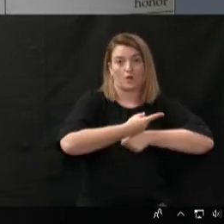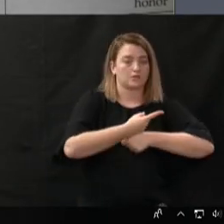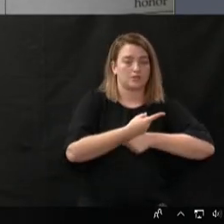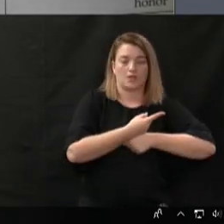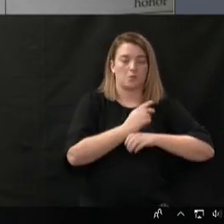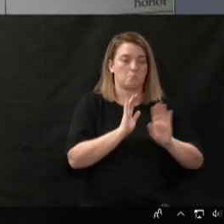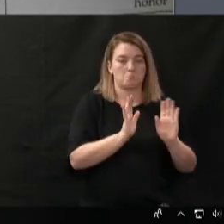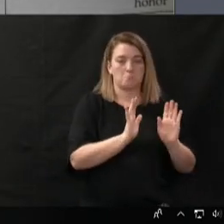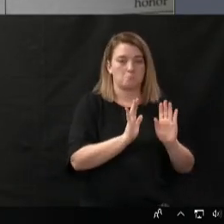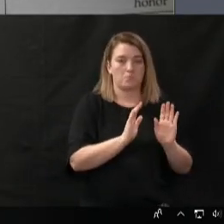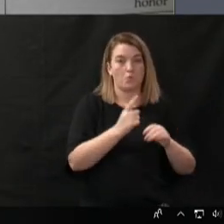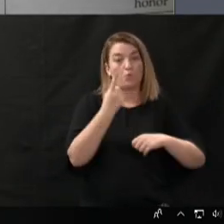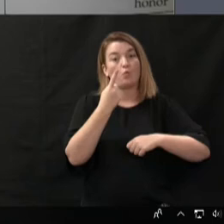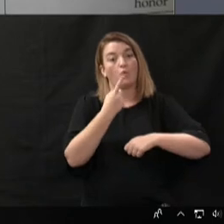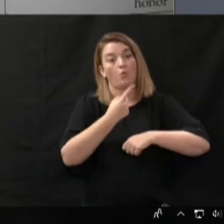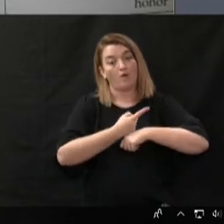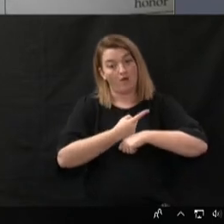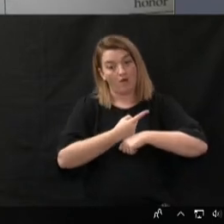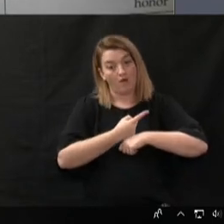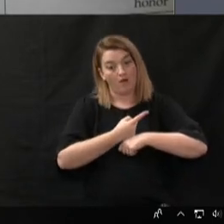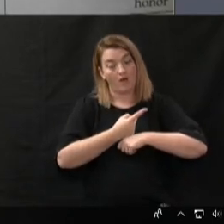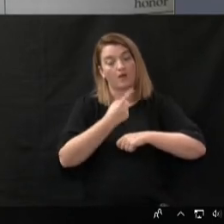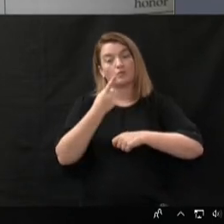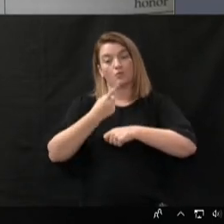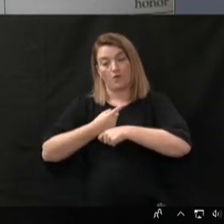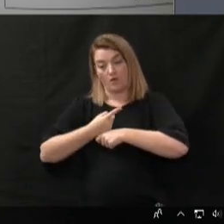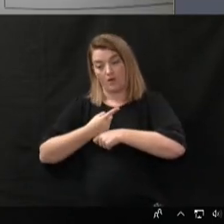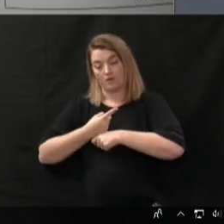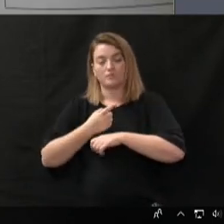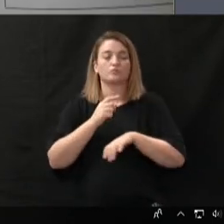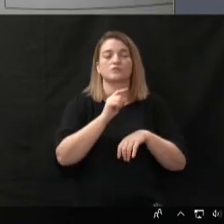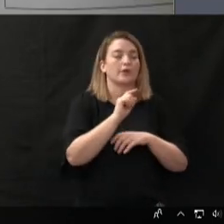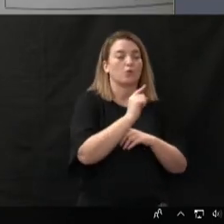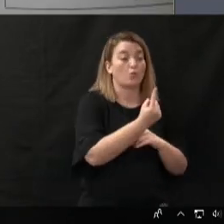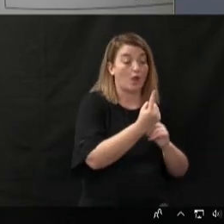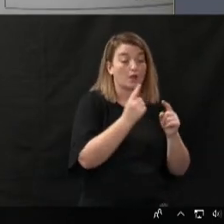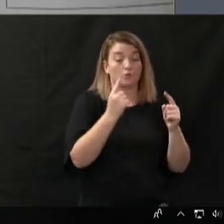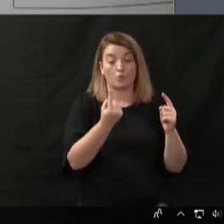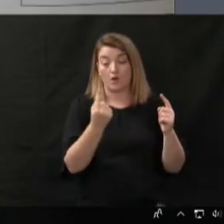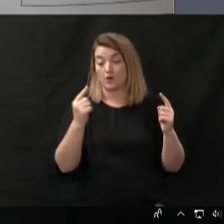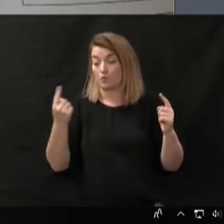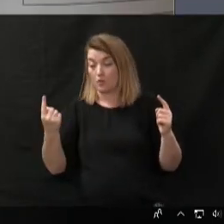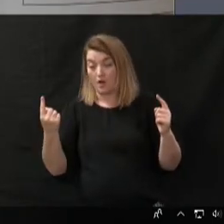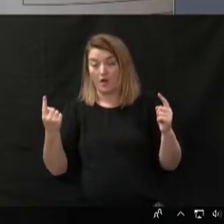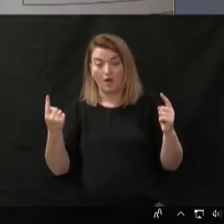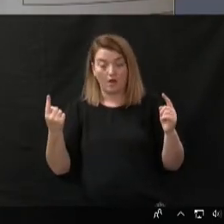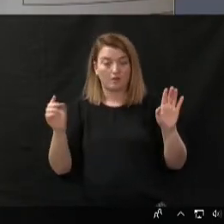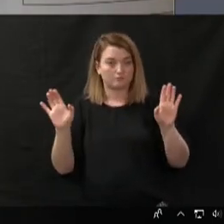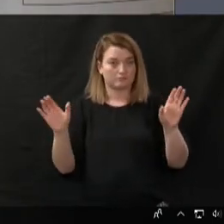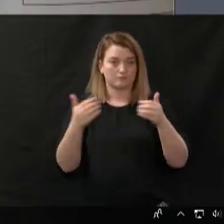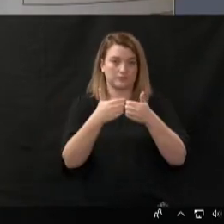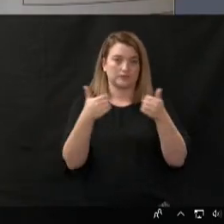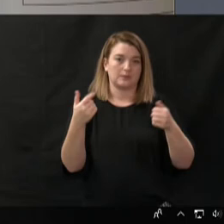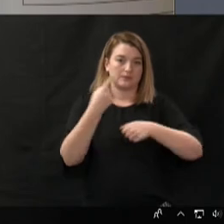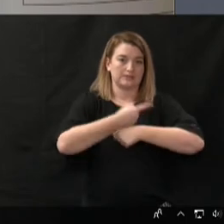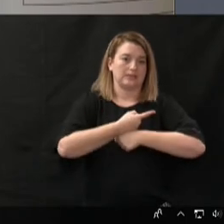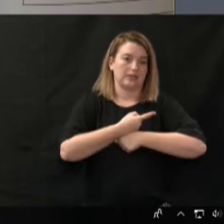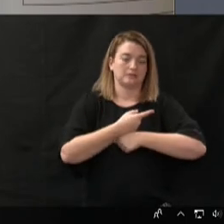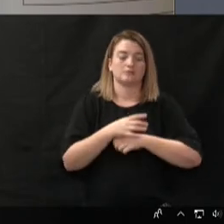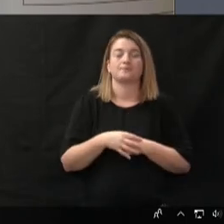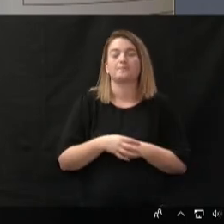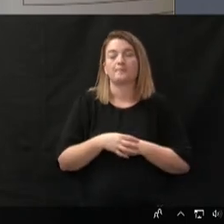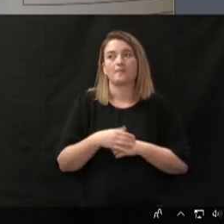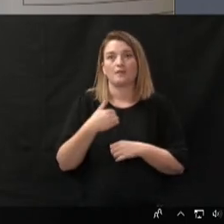and only the next. Could, would, and should. I have a great visual for this that I will